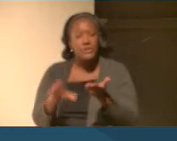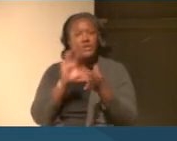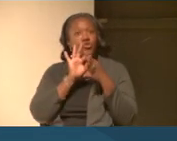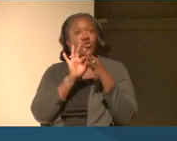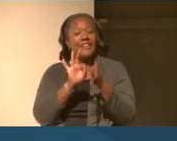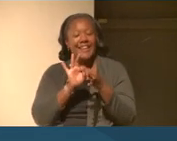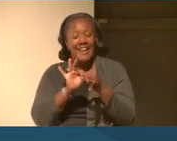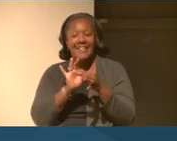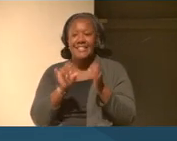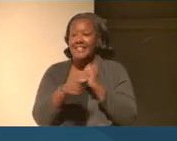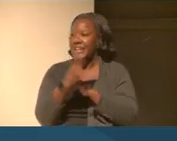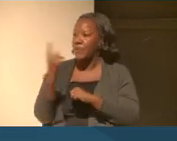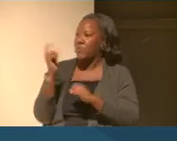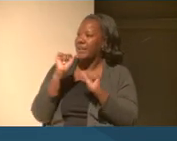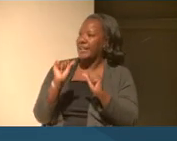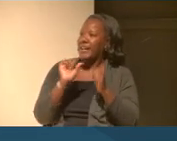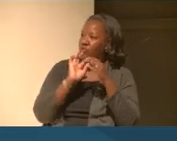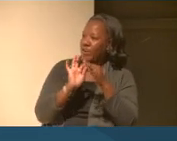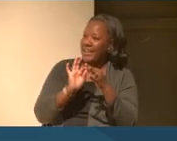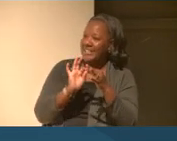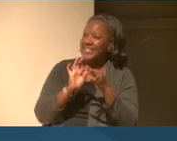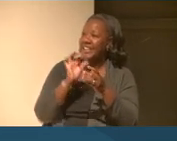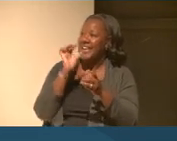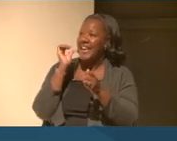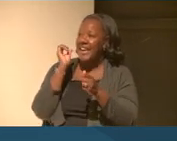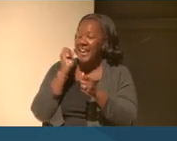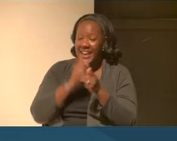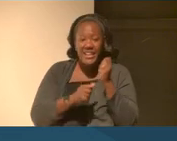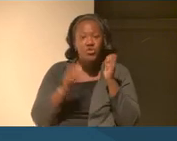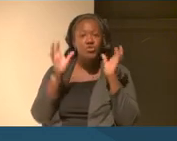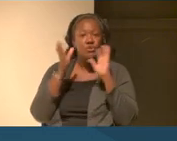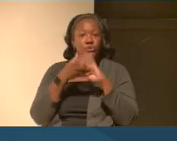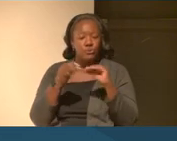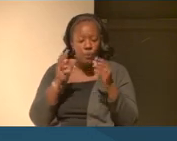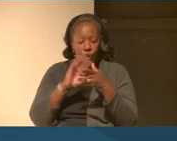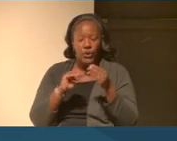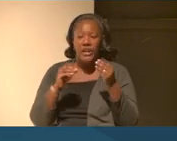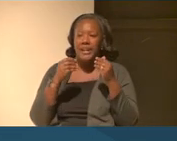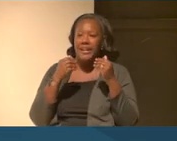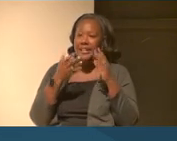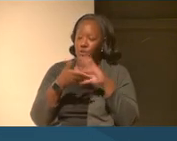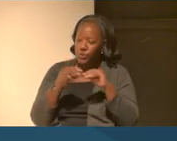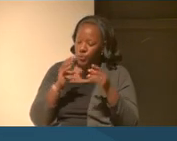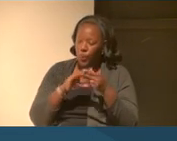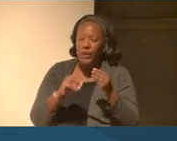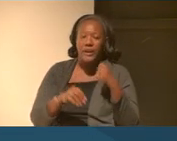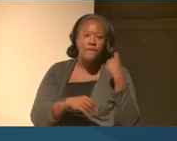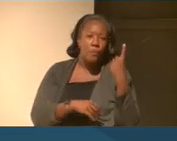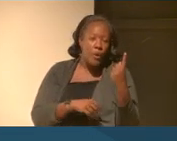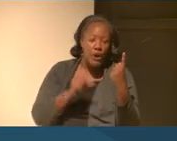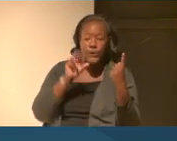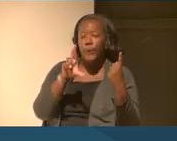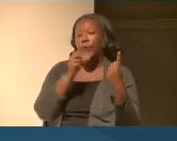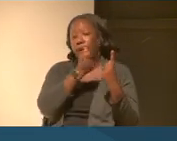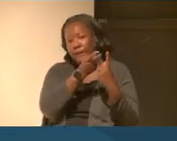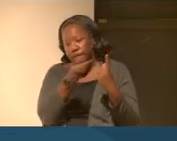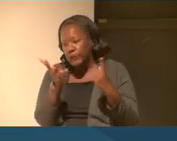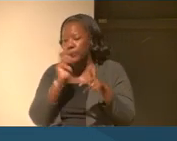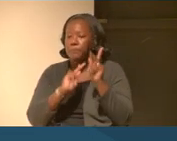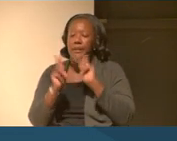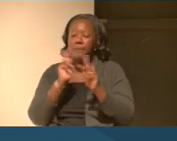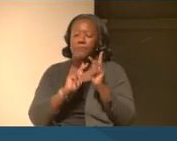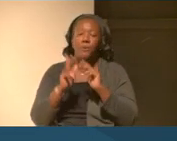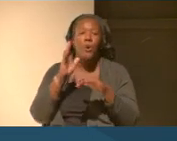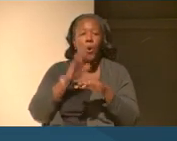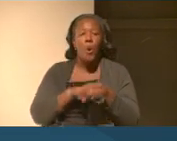to it and why anybody can relate to it, is every single one of those stories is a story of one or a few people on a